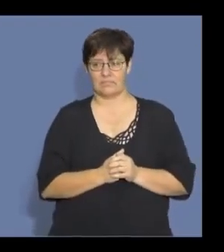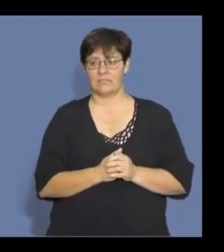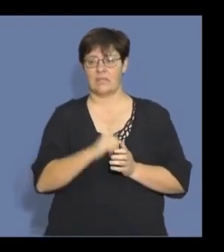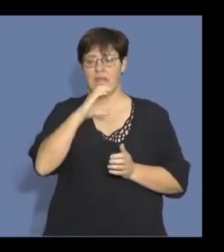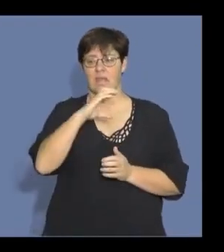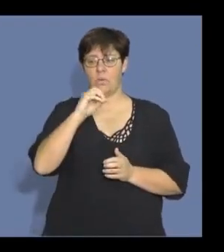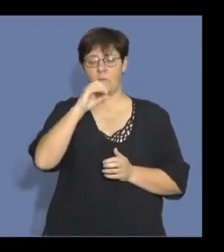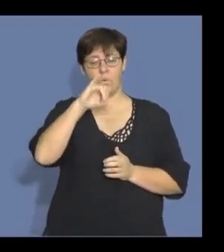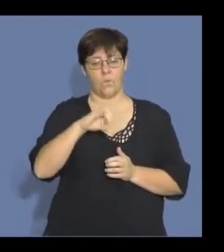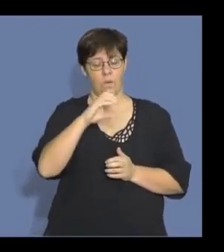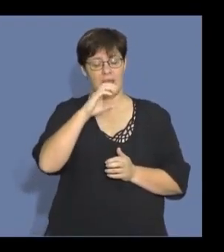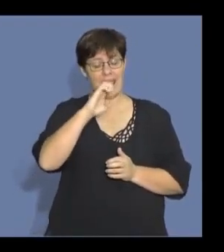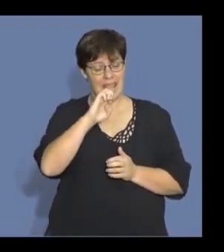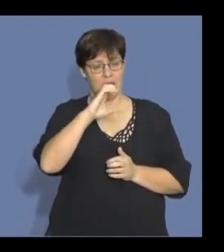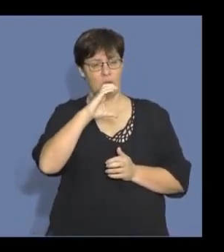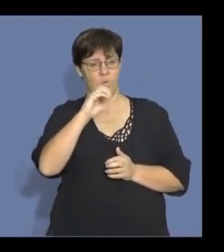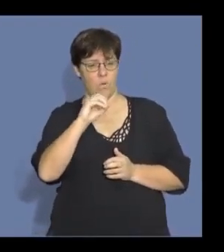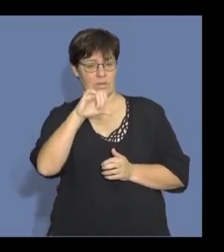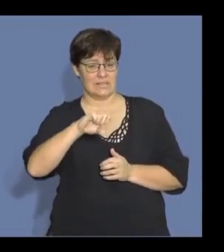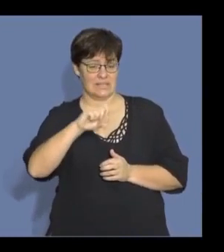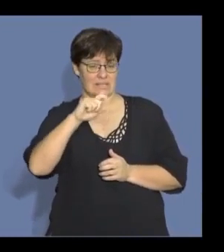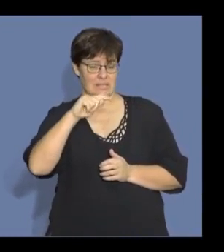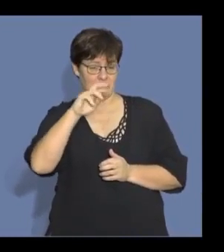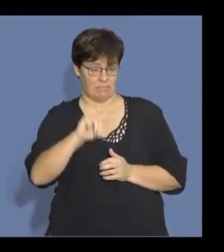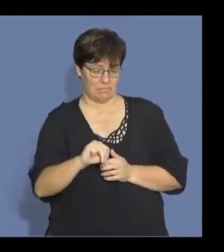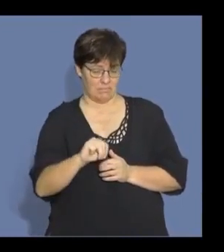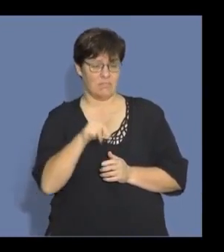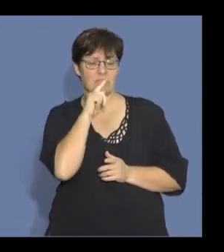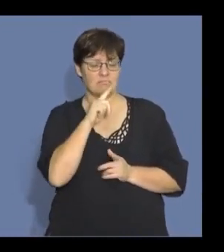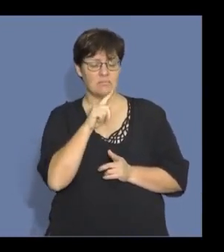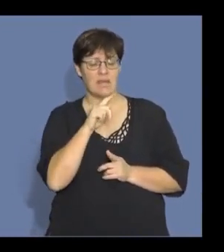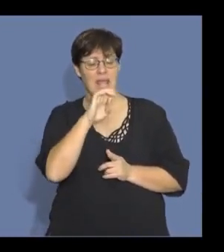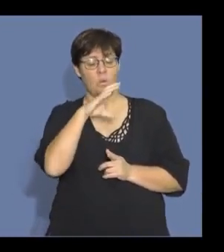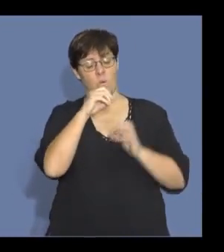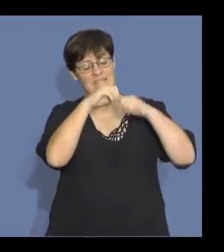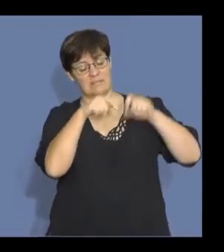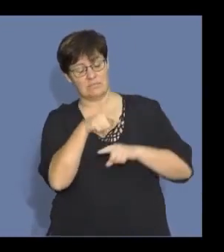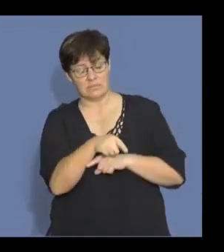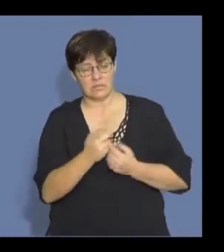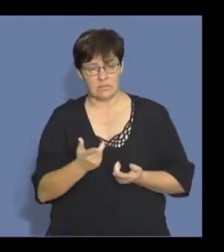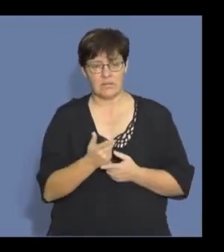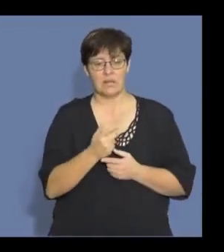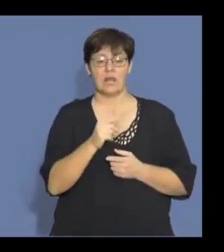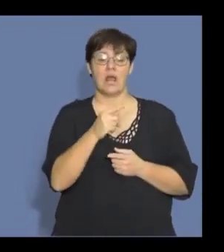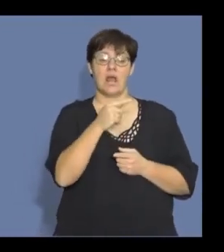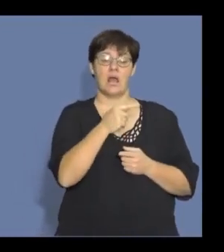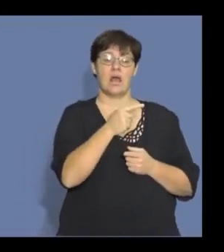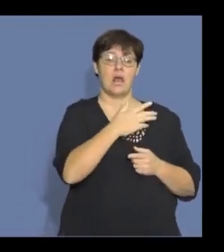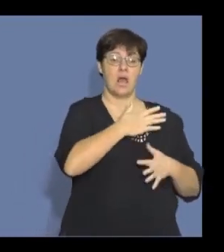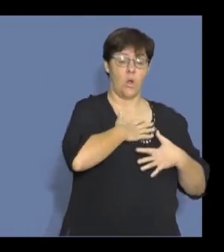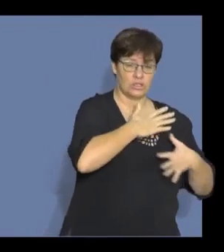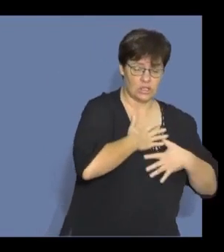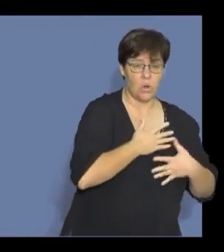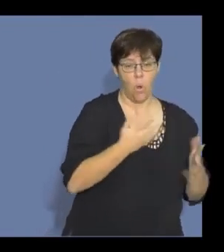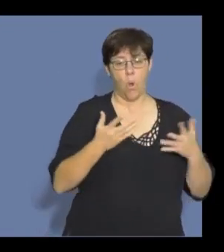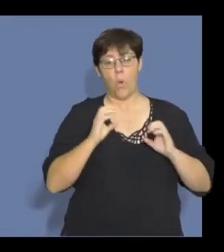is ecosystem. Again, this is defining a specific area in which the abiotic and the biotic